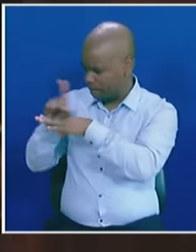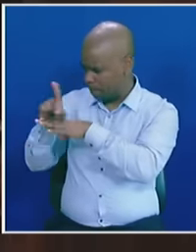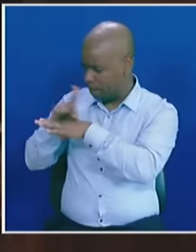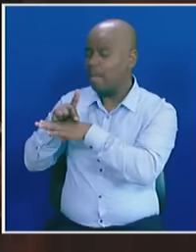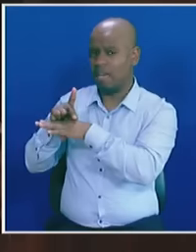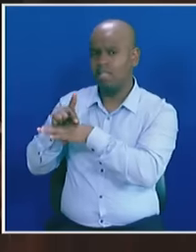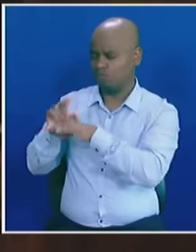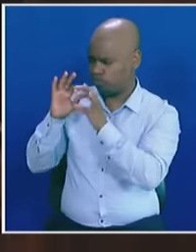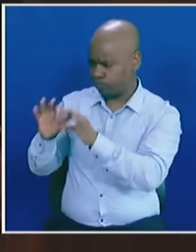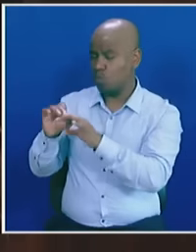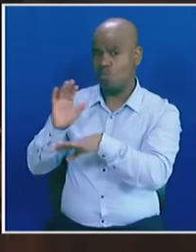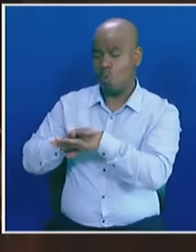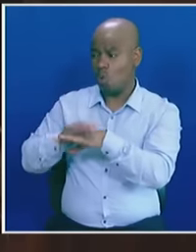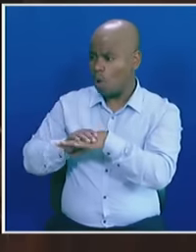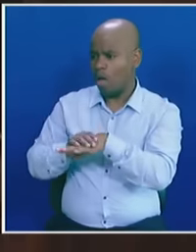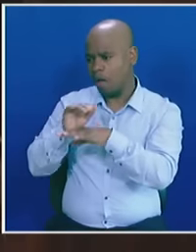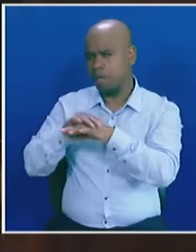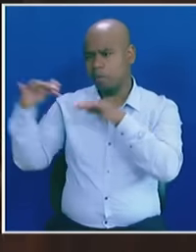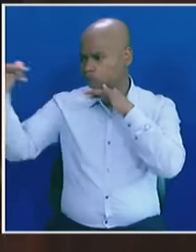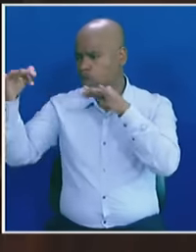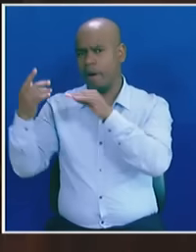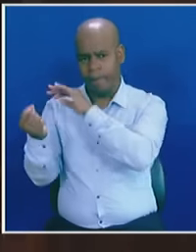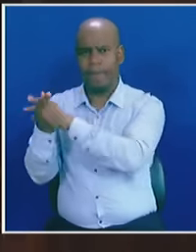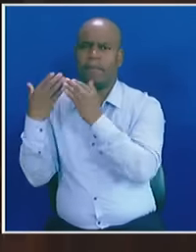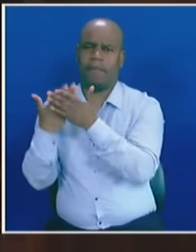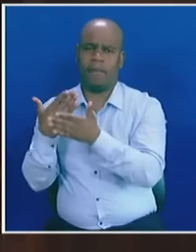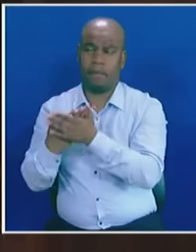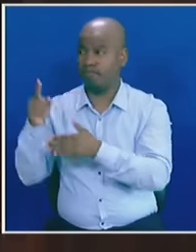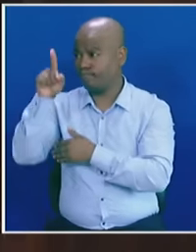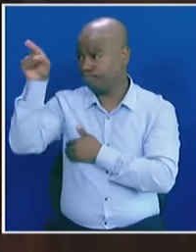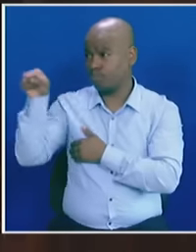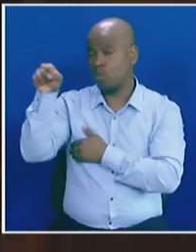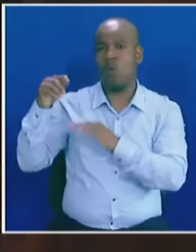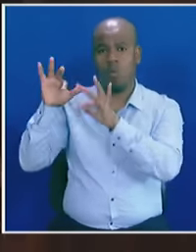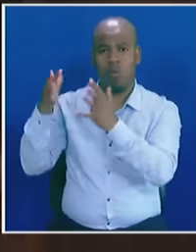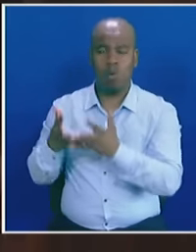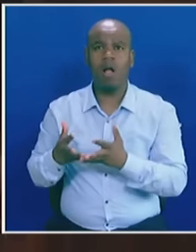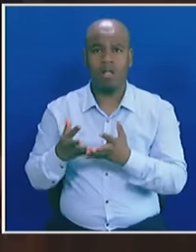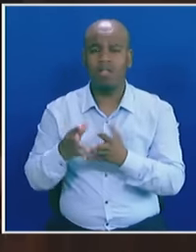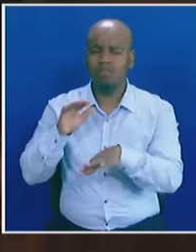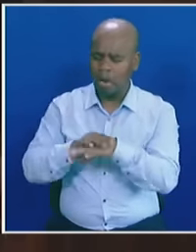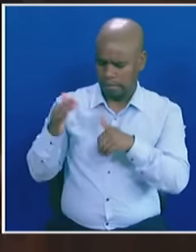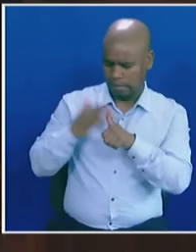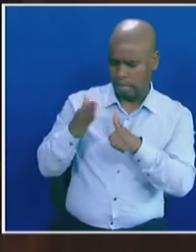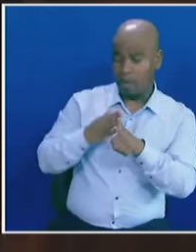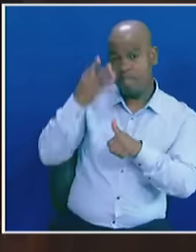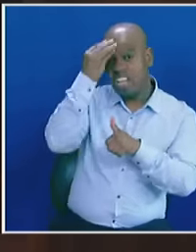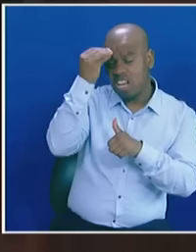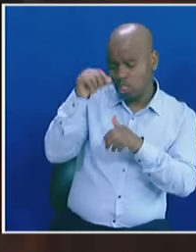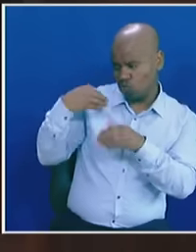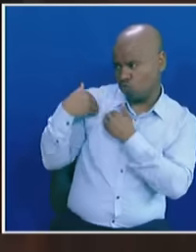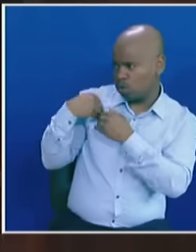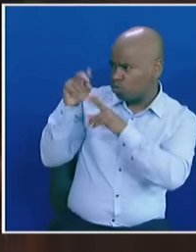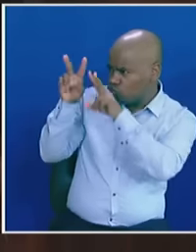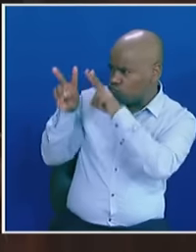threats are percolating within the various communities of the world, and properly analyze those problems in order